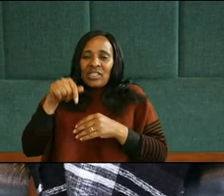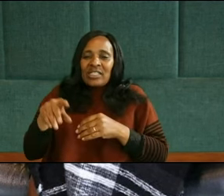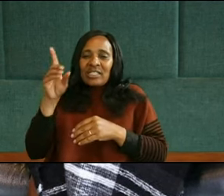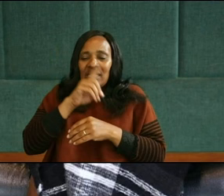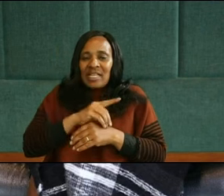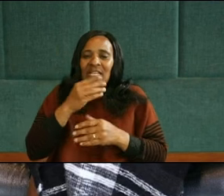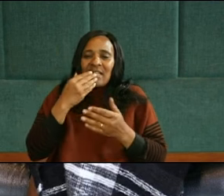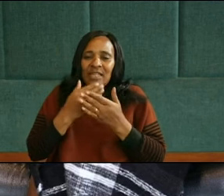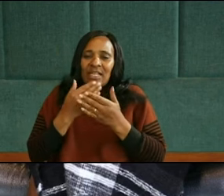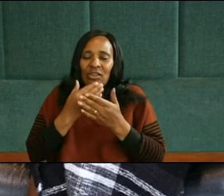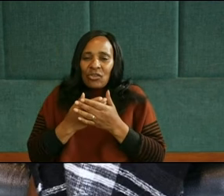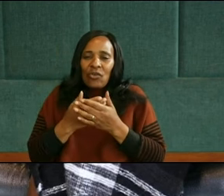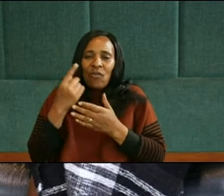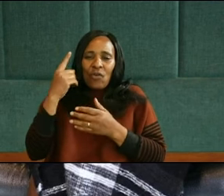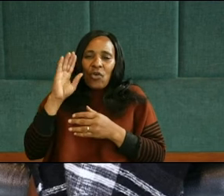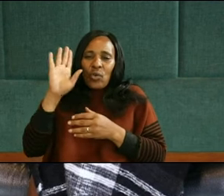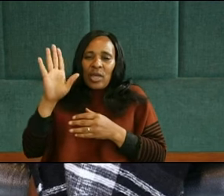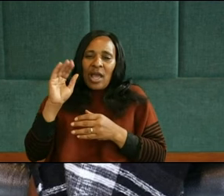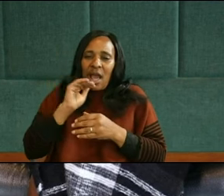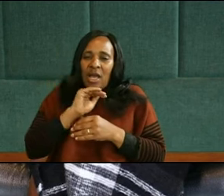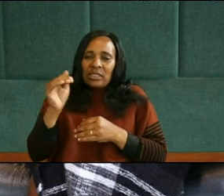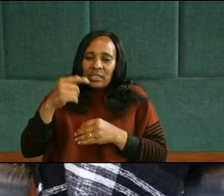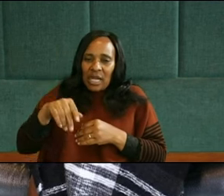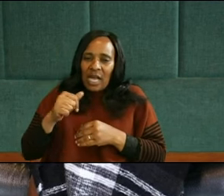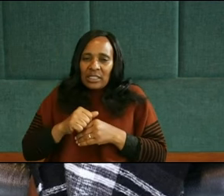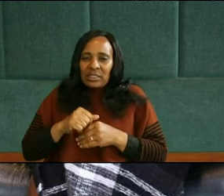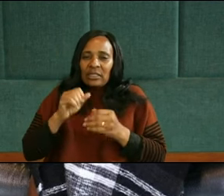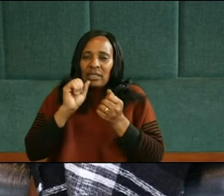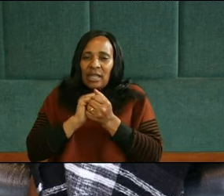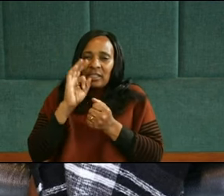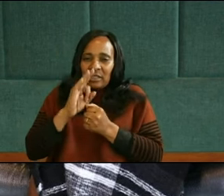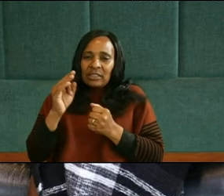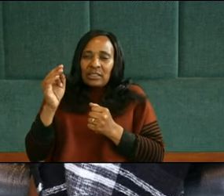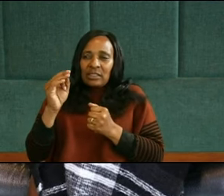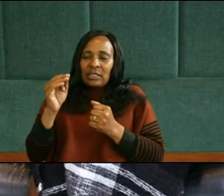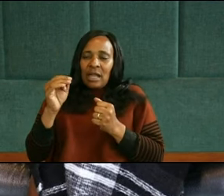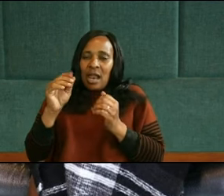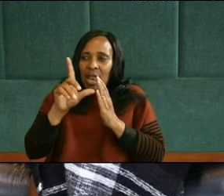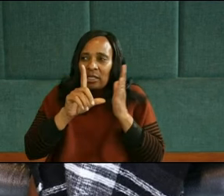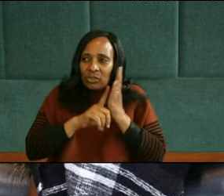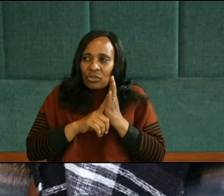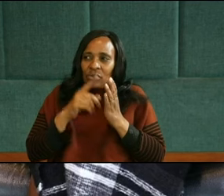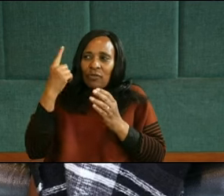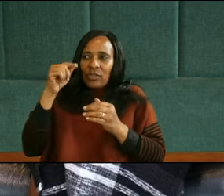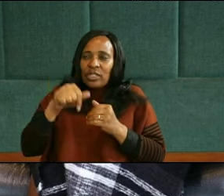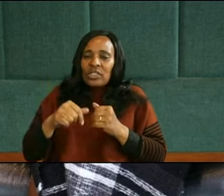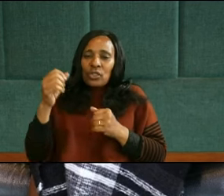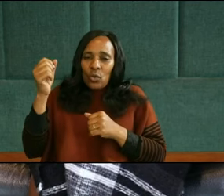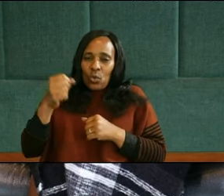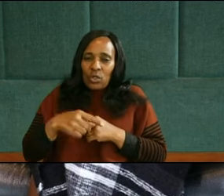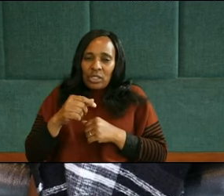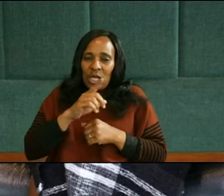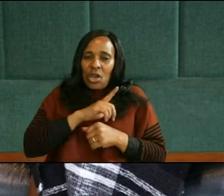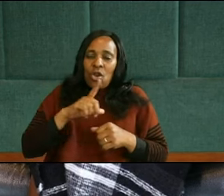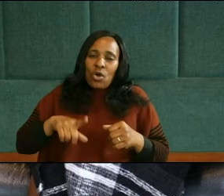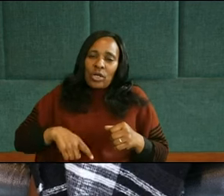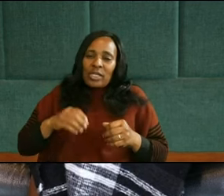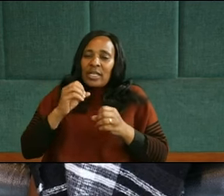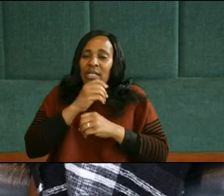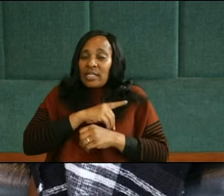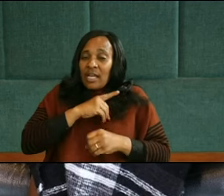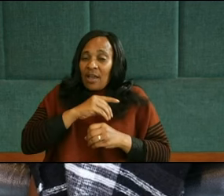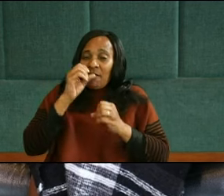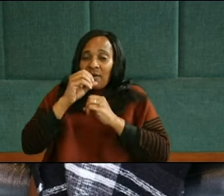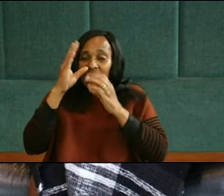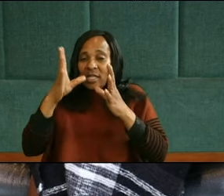you for allowing us to come and record our 13th lesson and our last lesson for this quarter, oh dear Lord. Dear Father, even